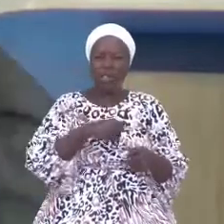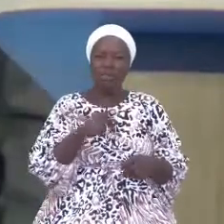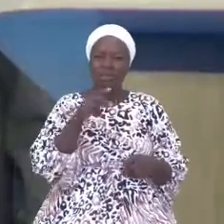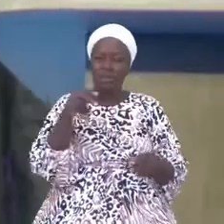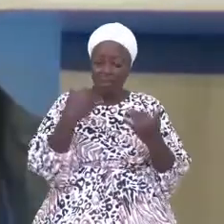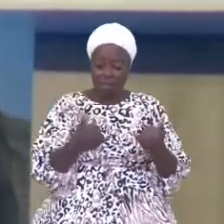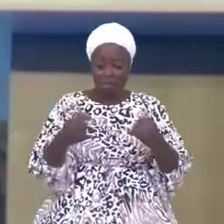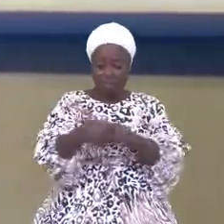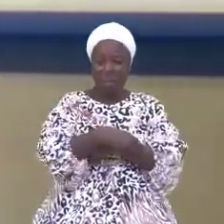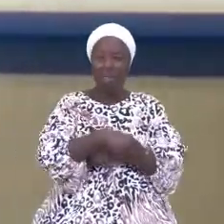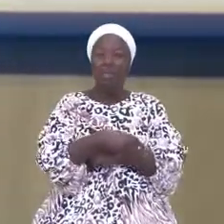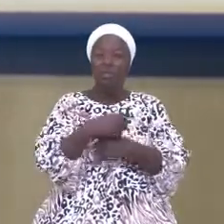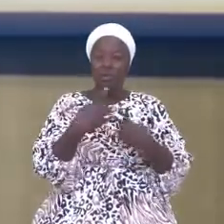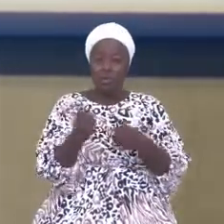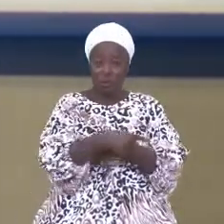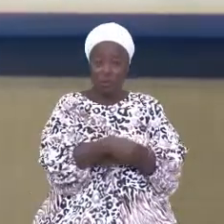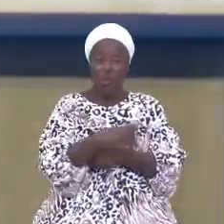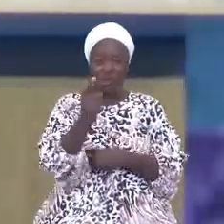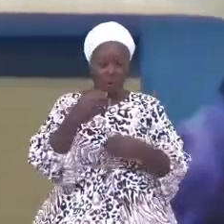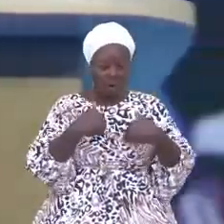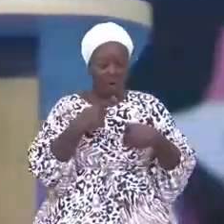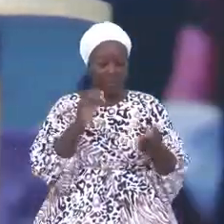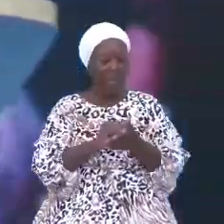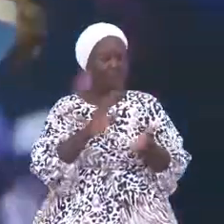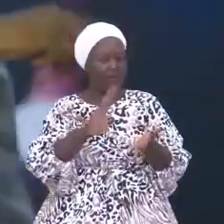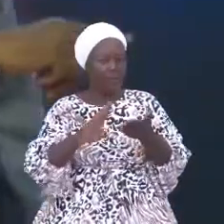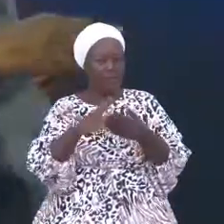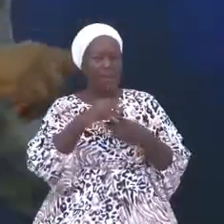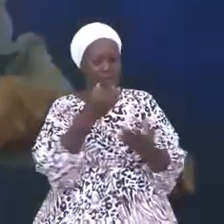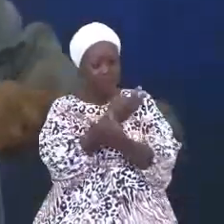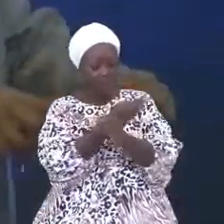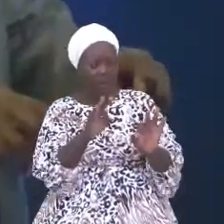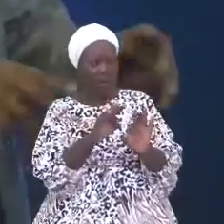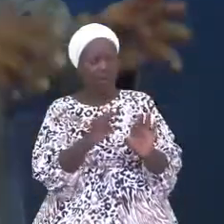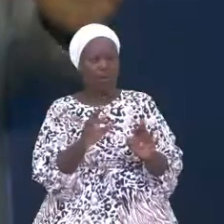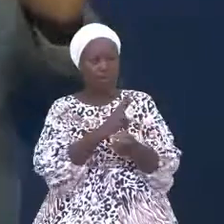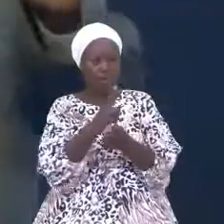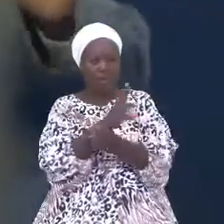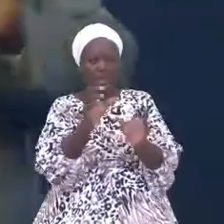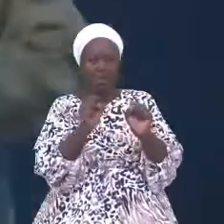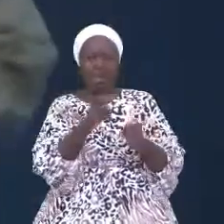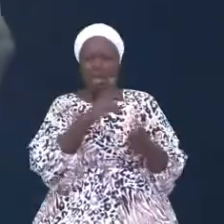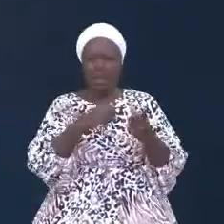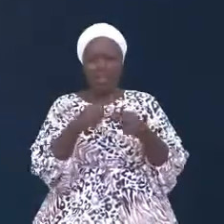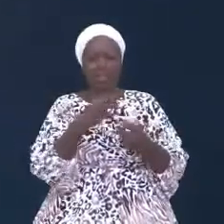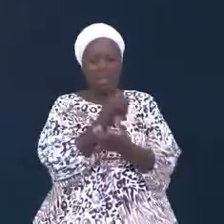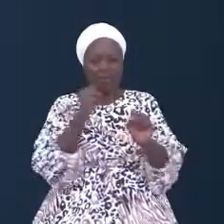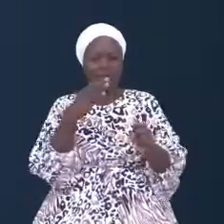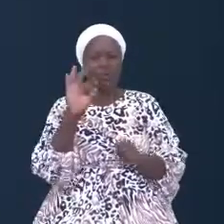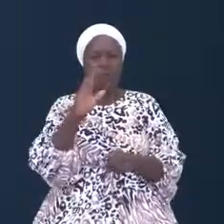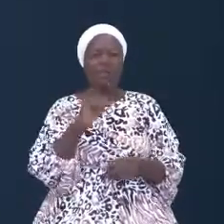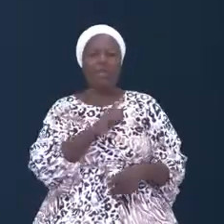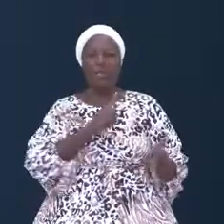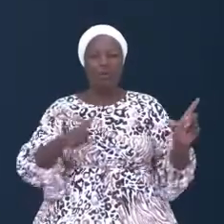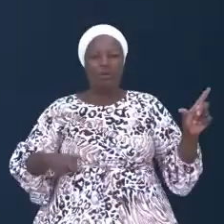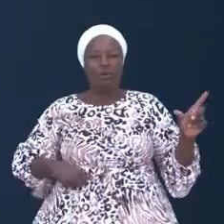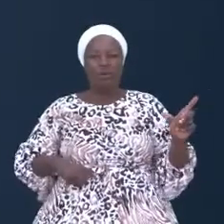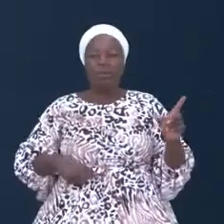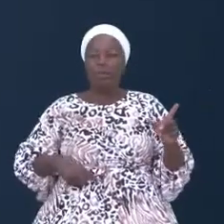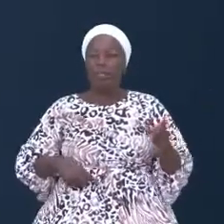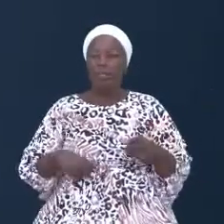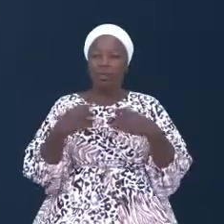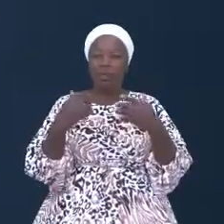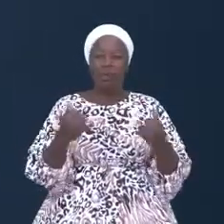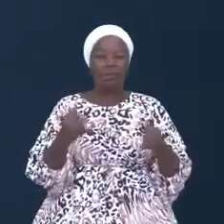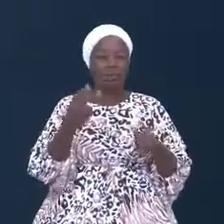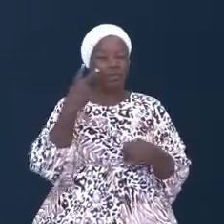Today you'll have forgiveness, freedom, redemption, and the salvation of the Lord. I want you to